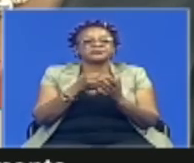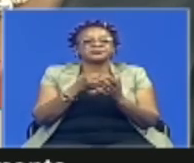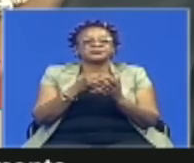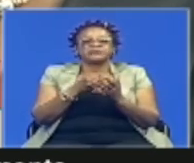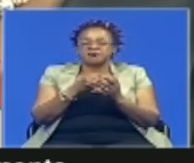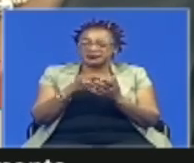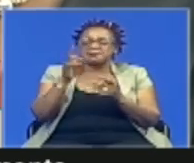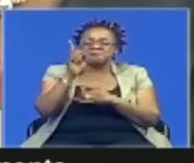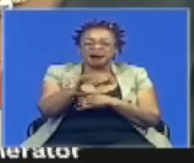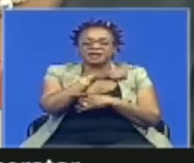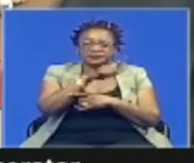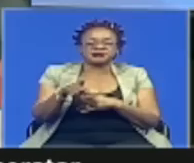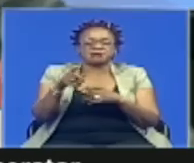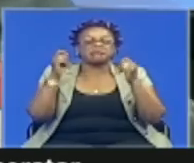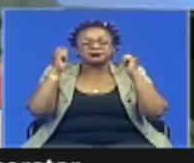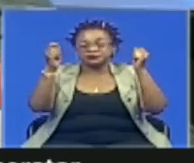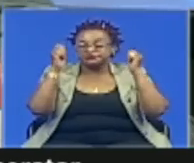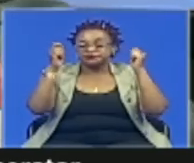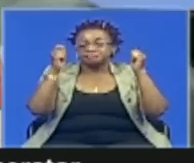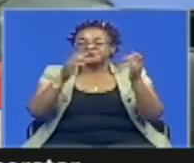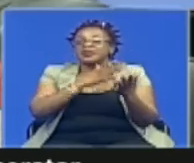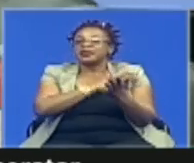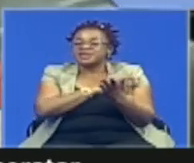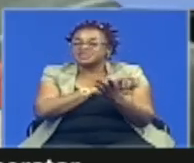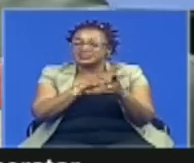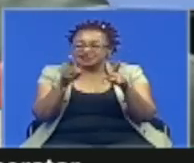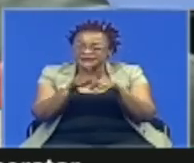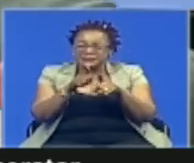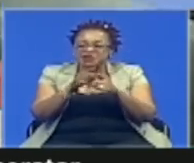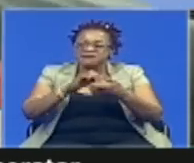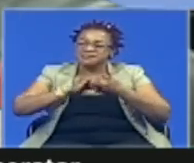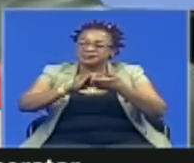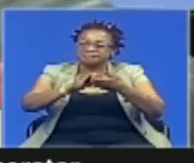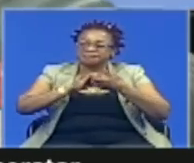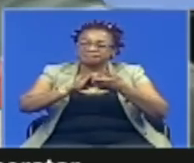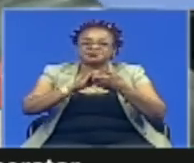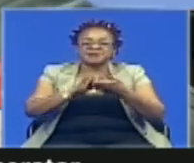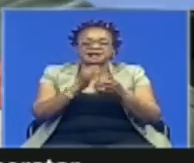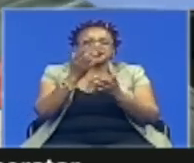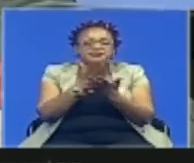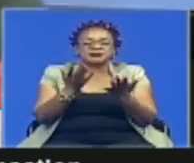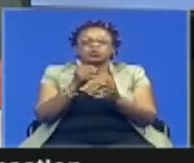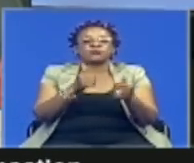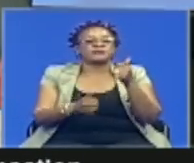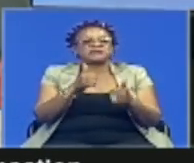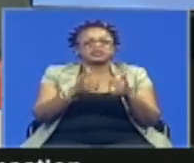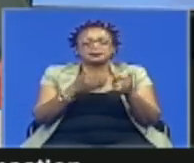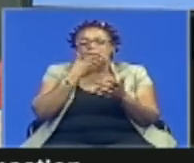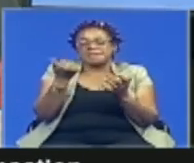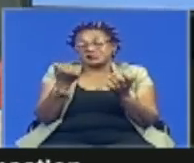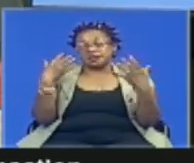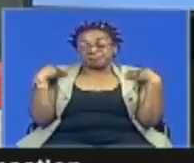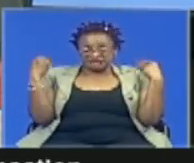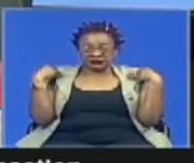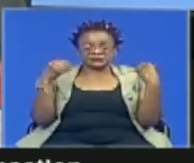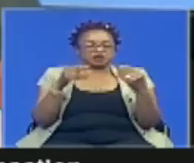assemblies. NASA, on the other hand, also have gone ahead to engage in acts which ordinarily would not be the best practices in